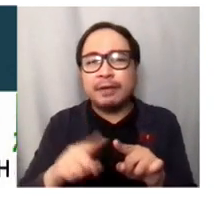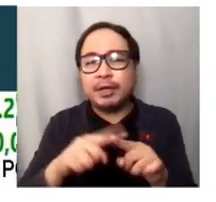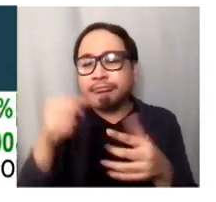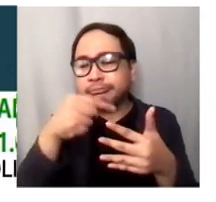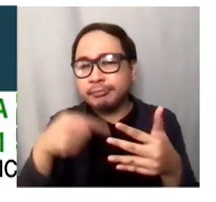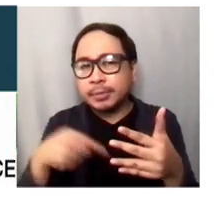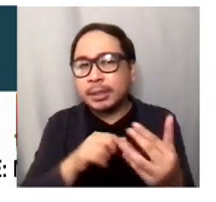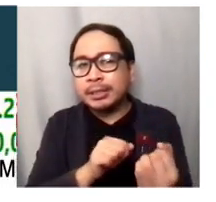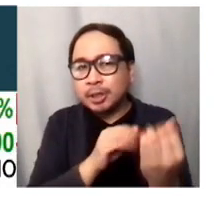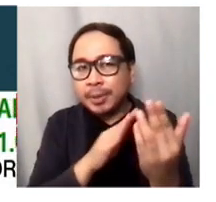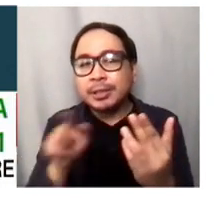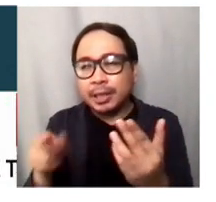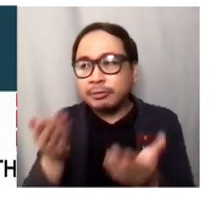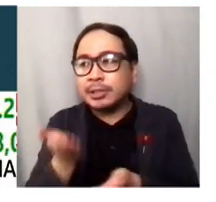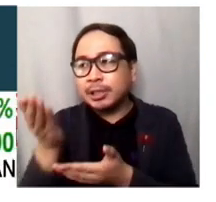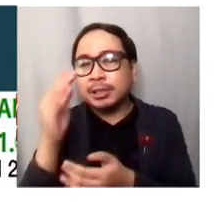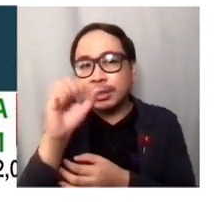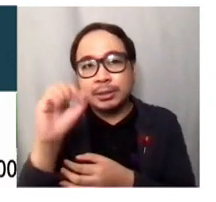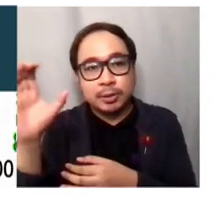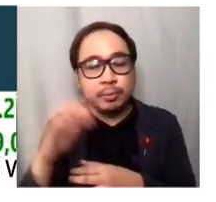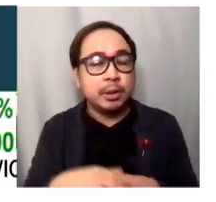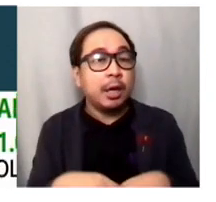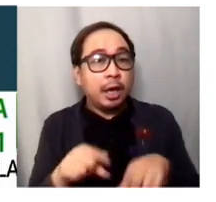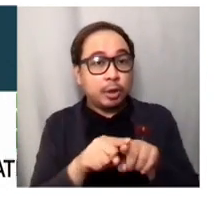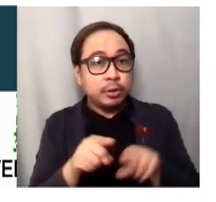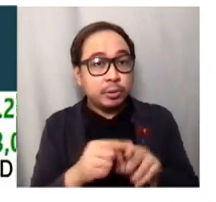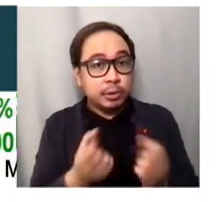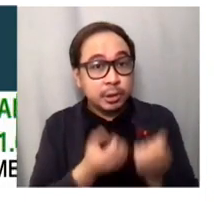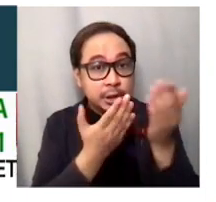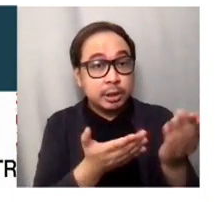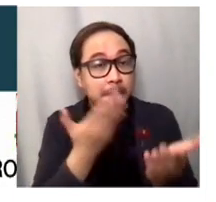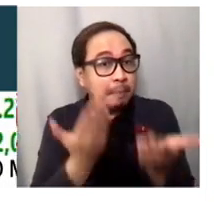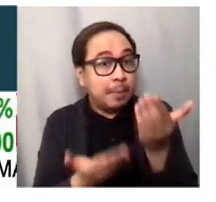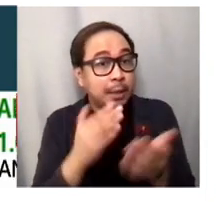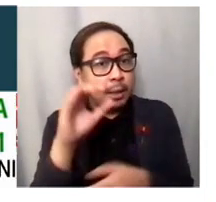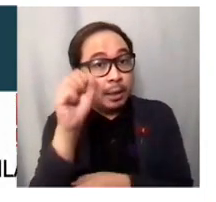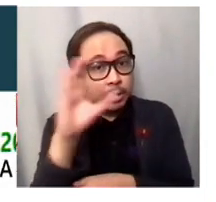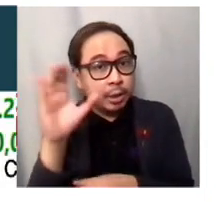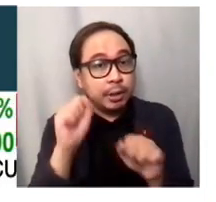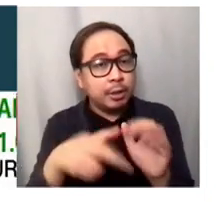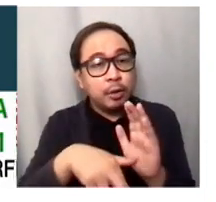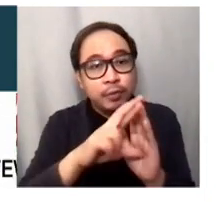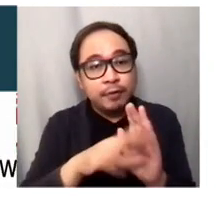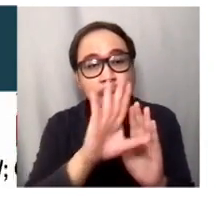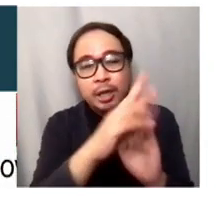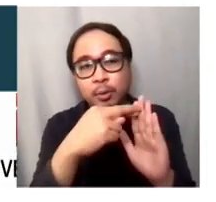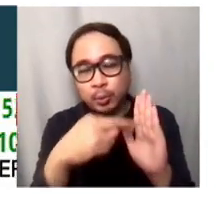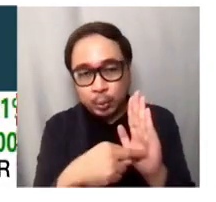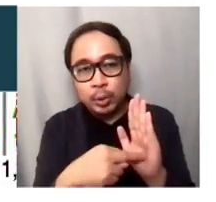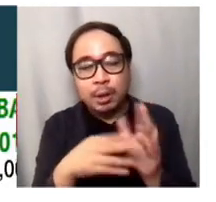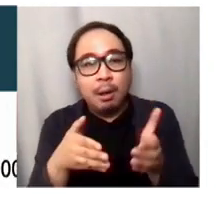doing. We are also suggesting, if possible for it, the Supreme Court, to review the rule